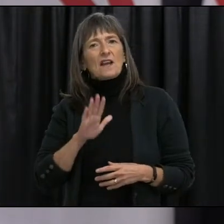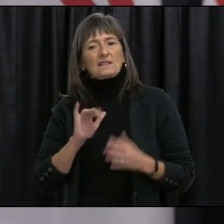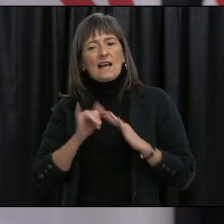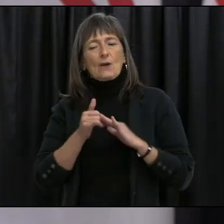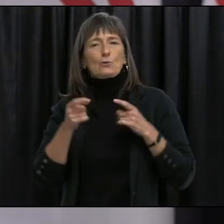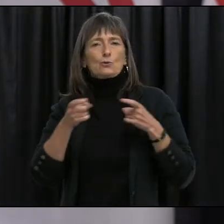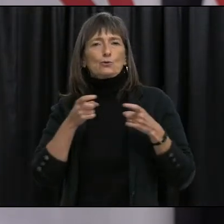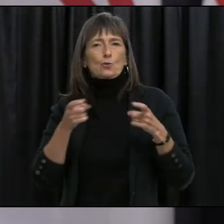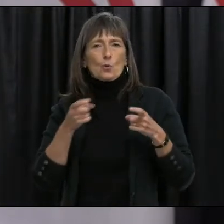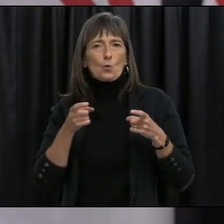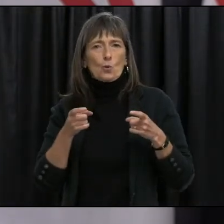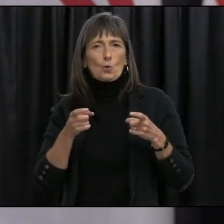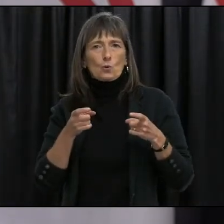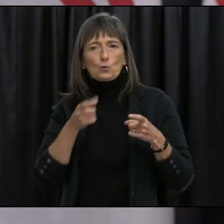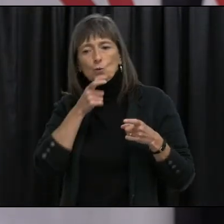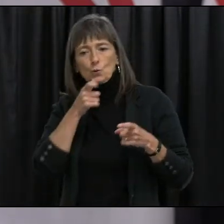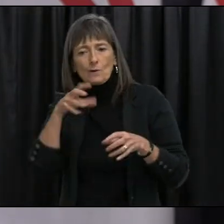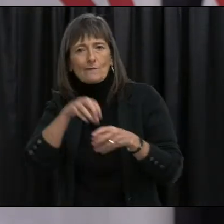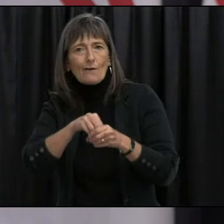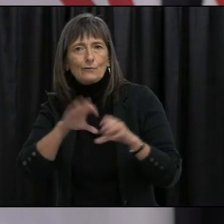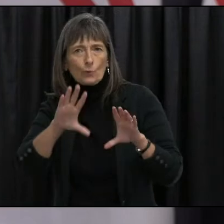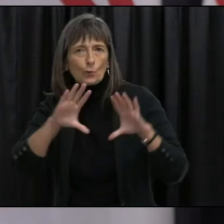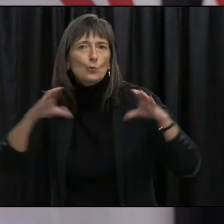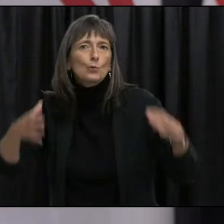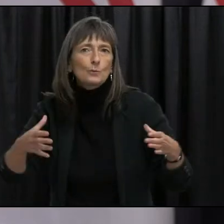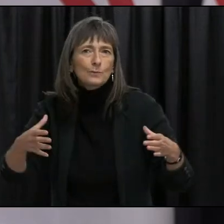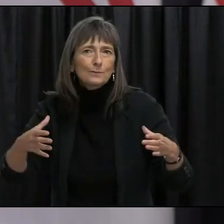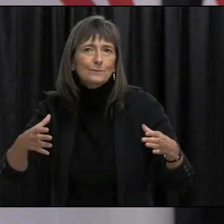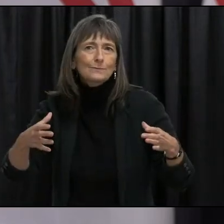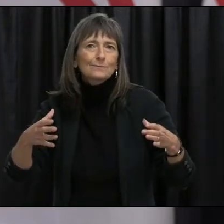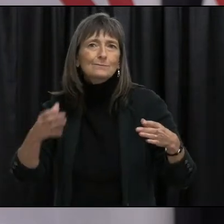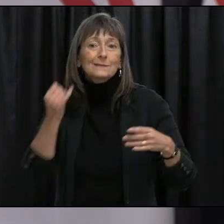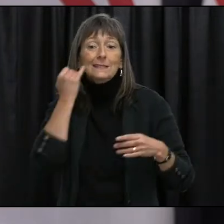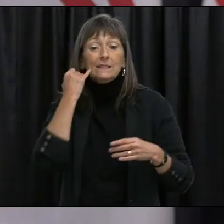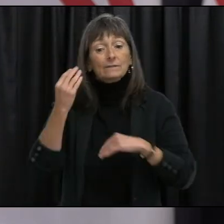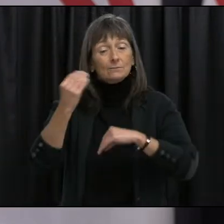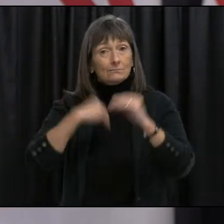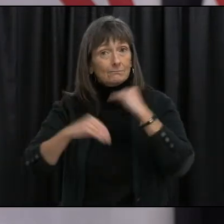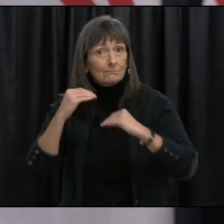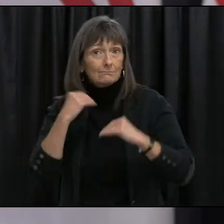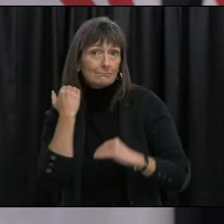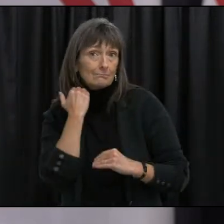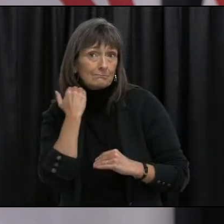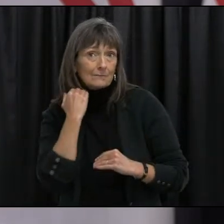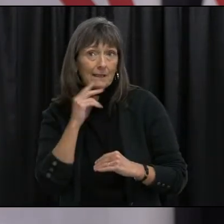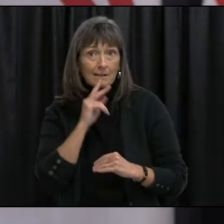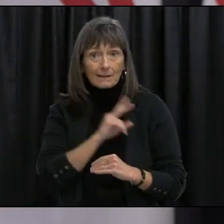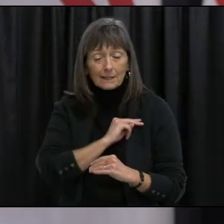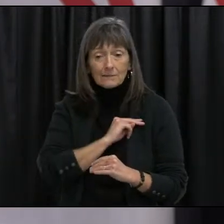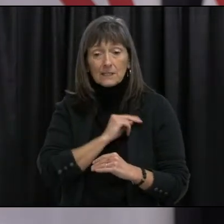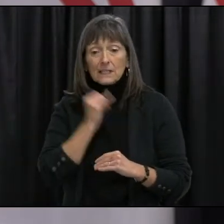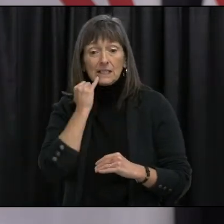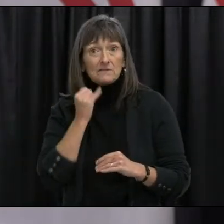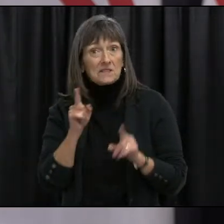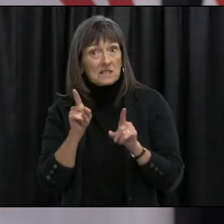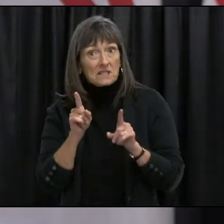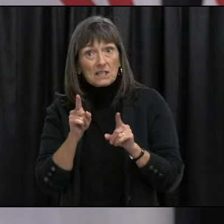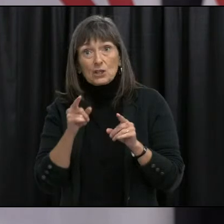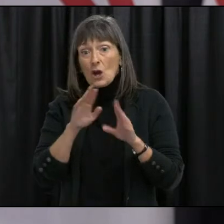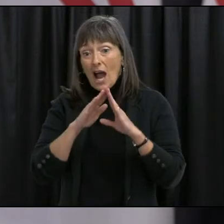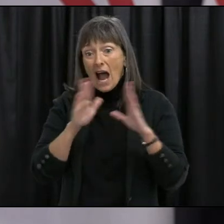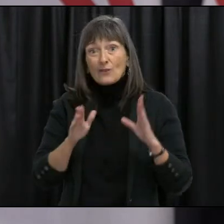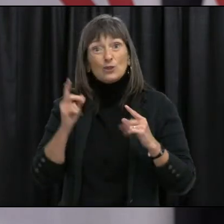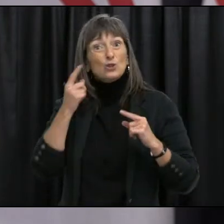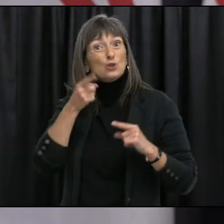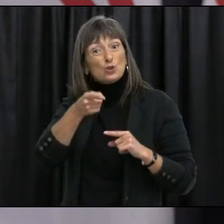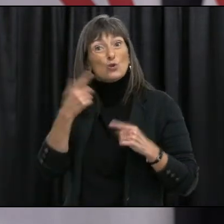issue. If your group at Thanksgiving are bubbles or households with whom you